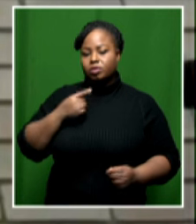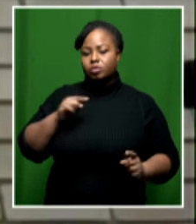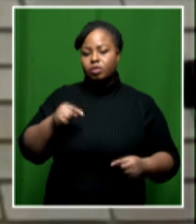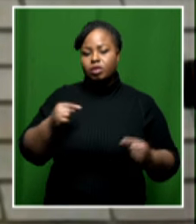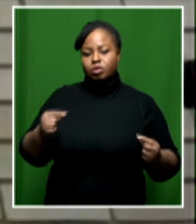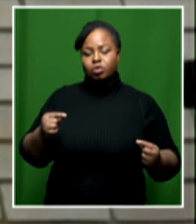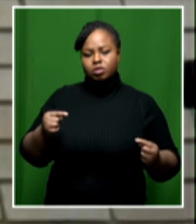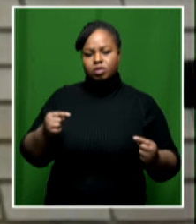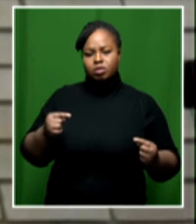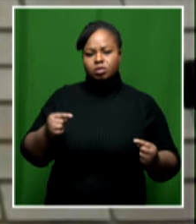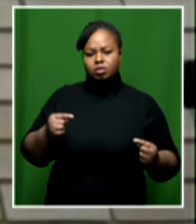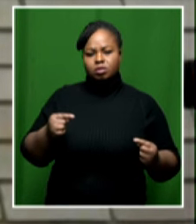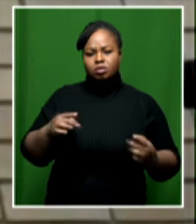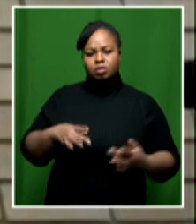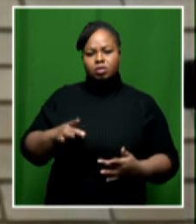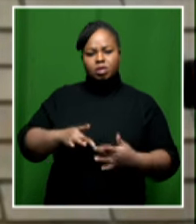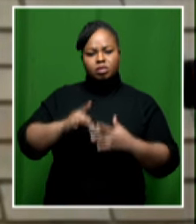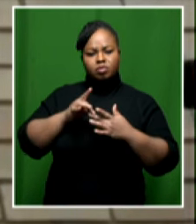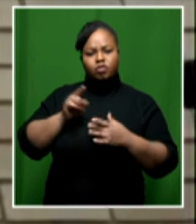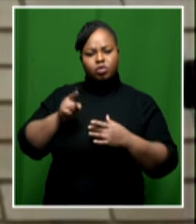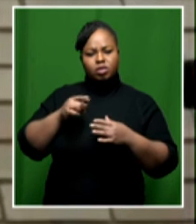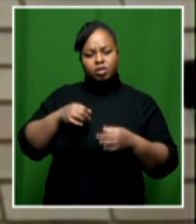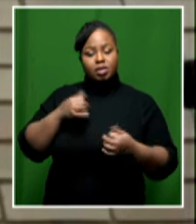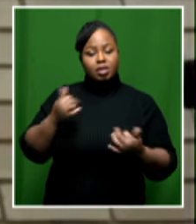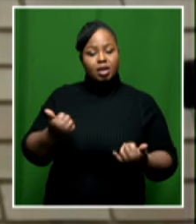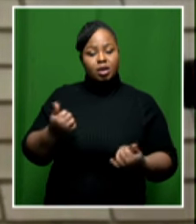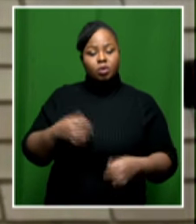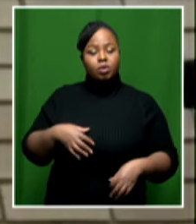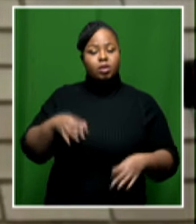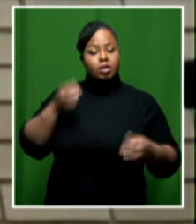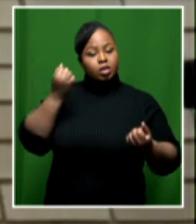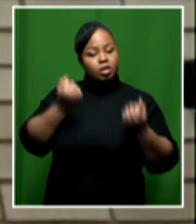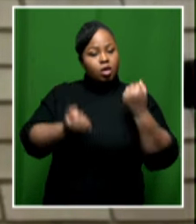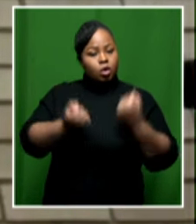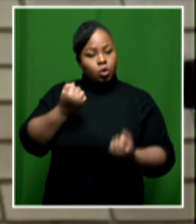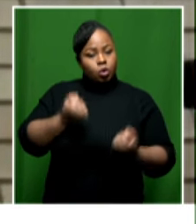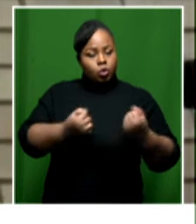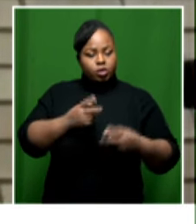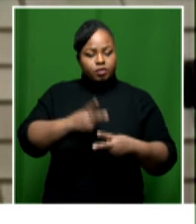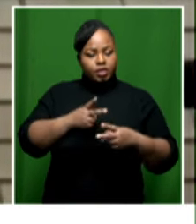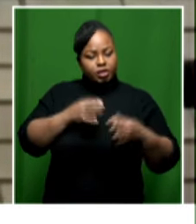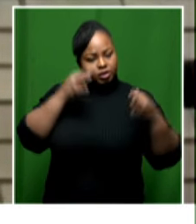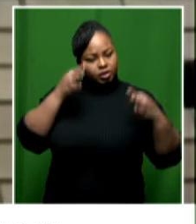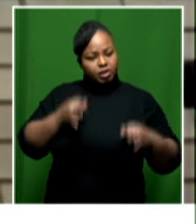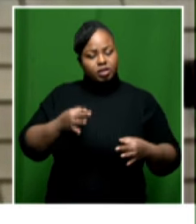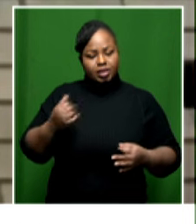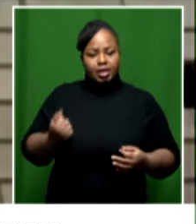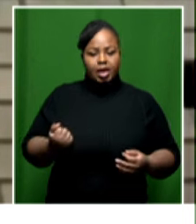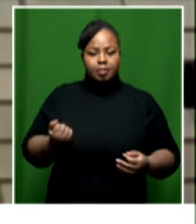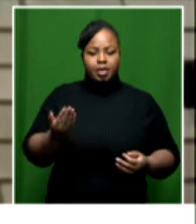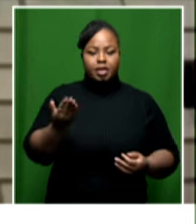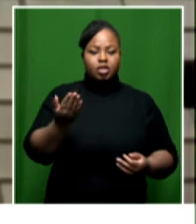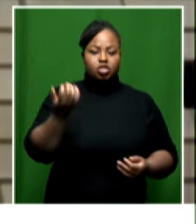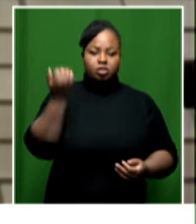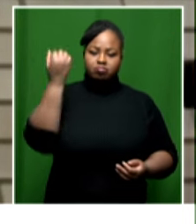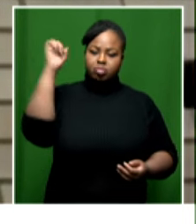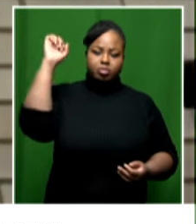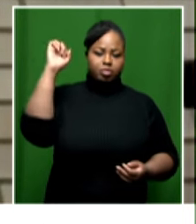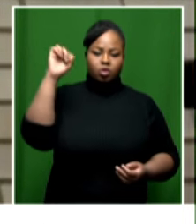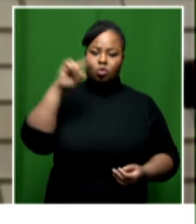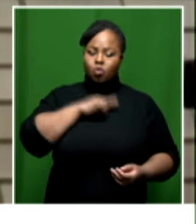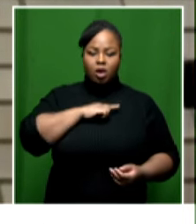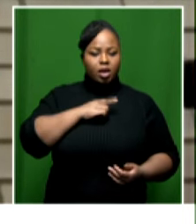the judgment. Therefore, the court has concluded that the application should be dismissed as no